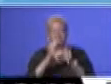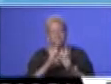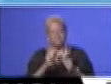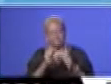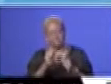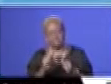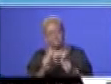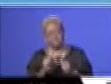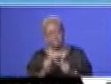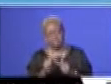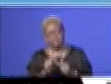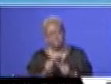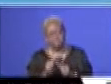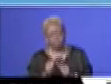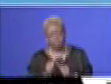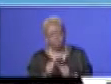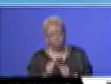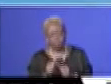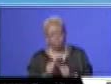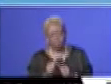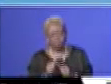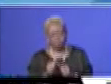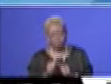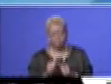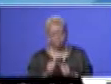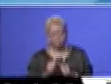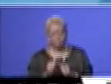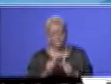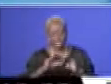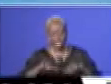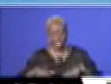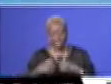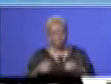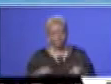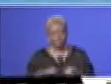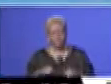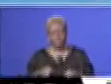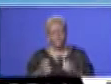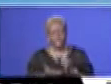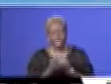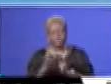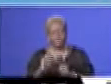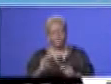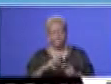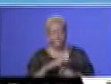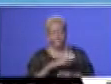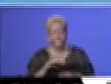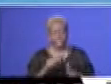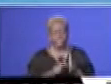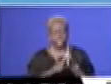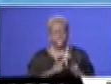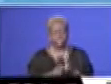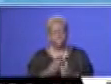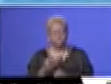of people versus being on their board. How do we help them and show them? But I would invest